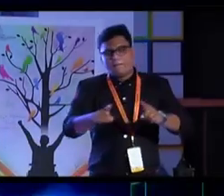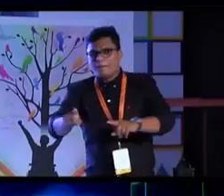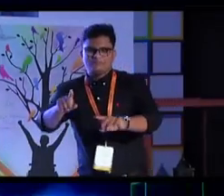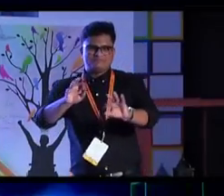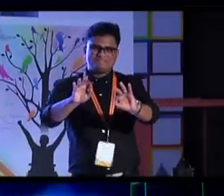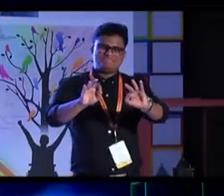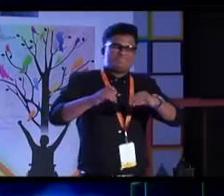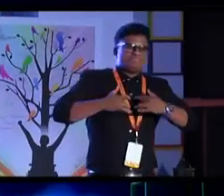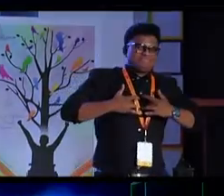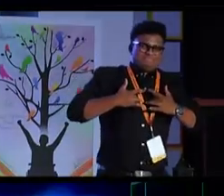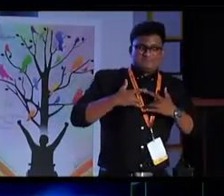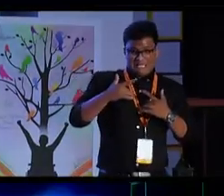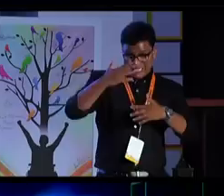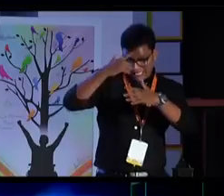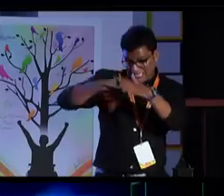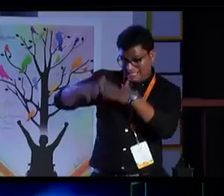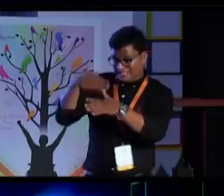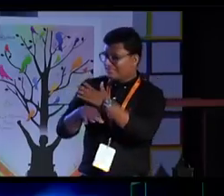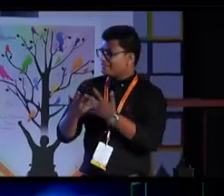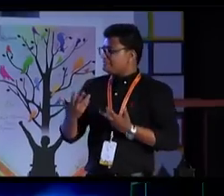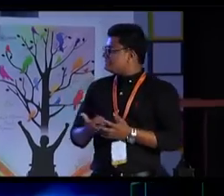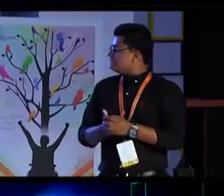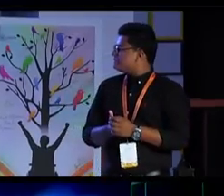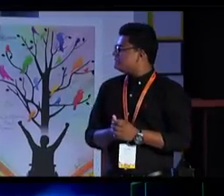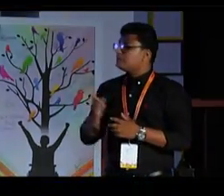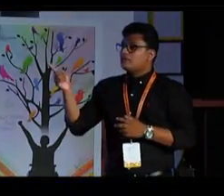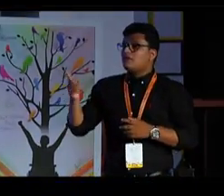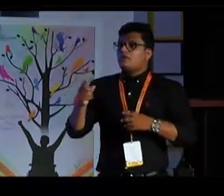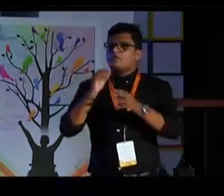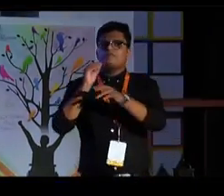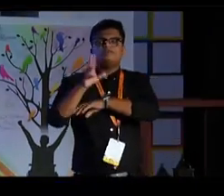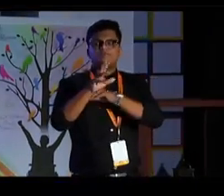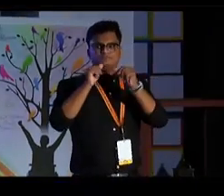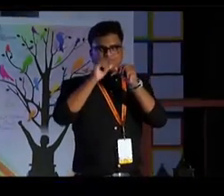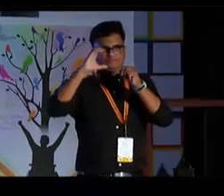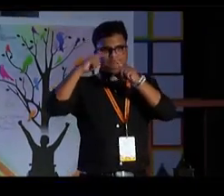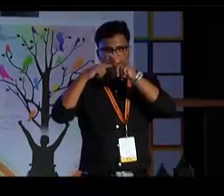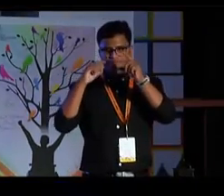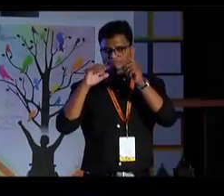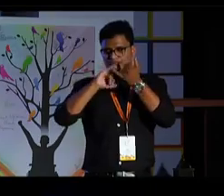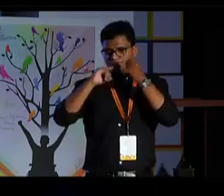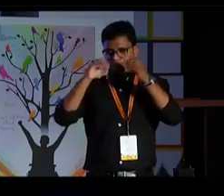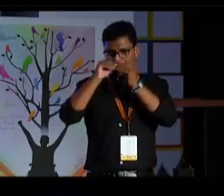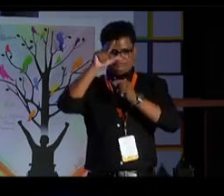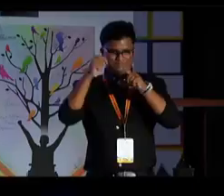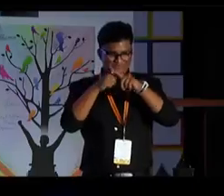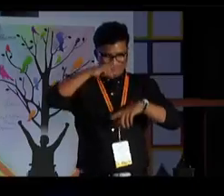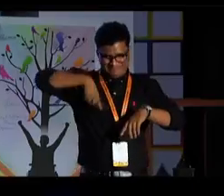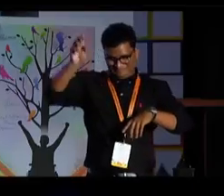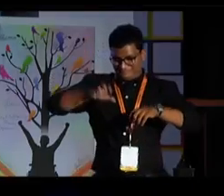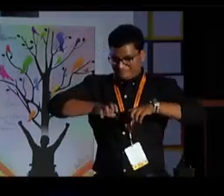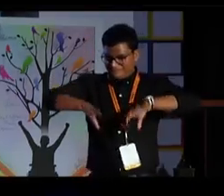India because of Voice of SAP. We proposed Accessible India campaign in 2014, July-August